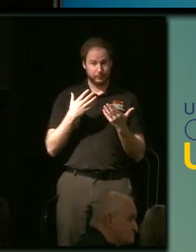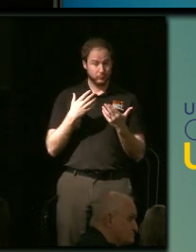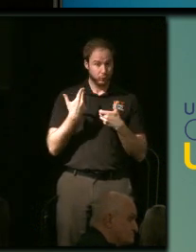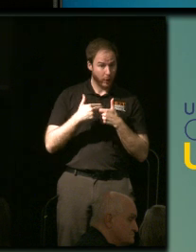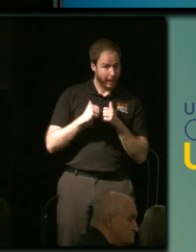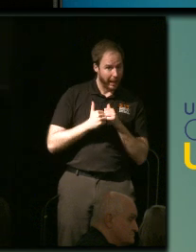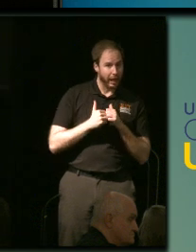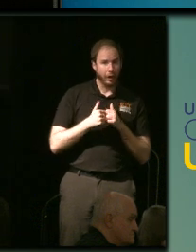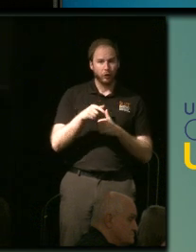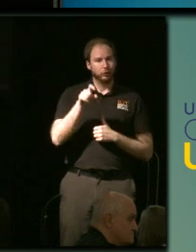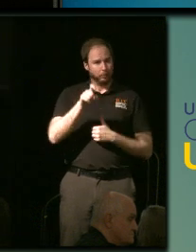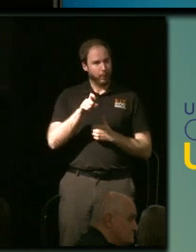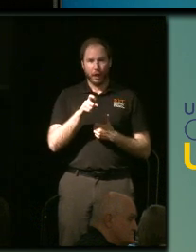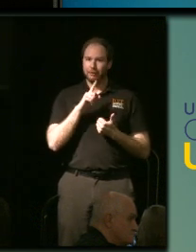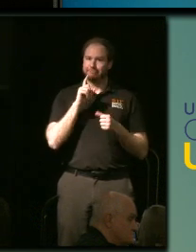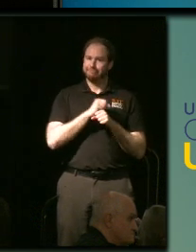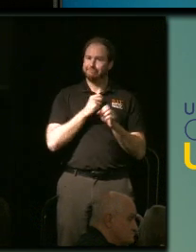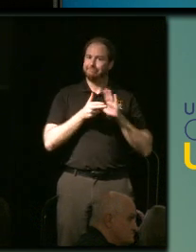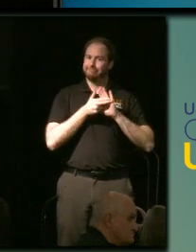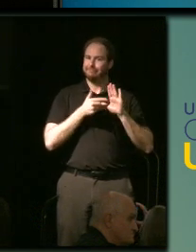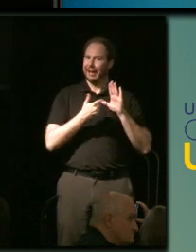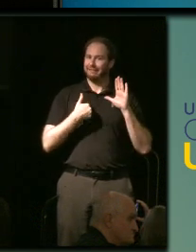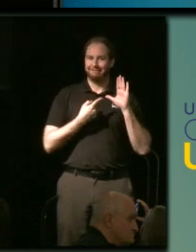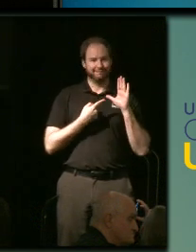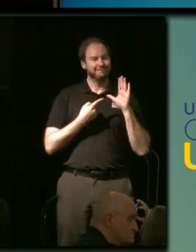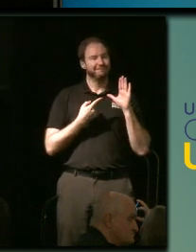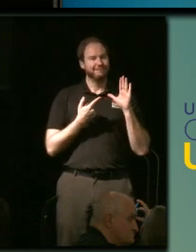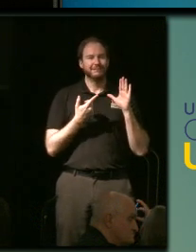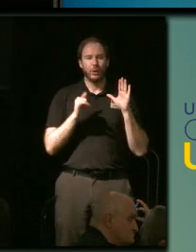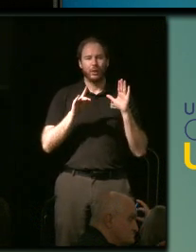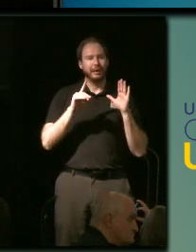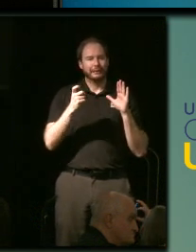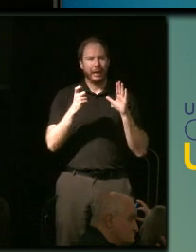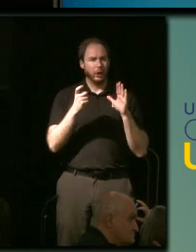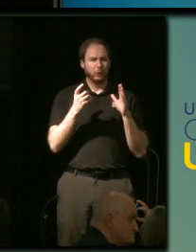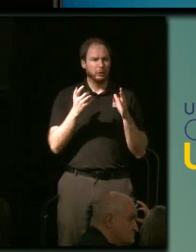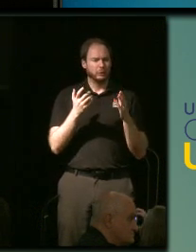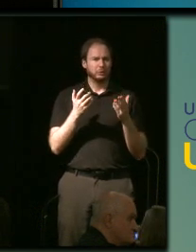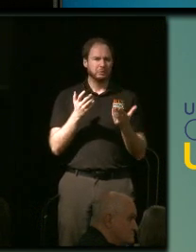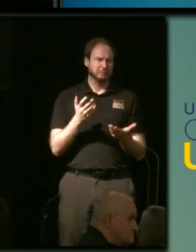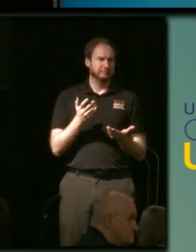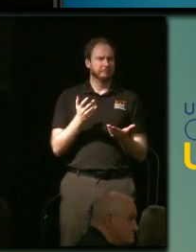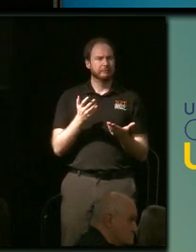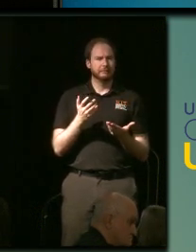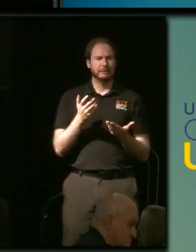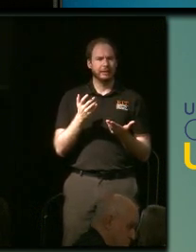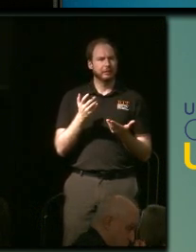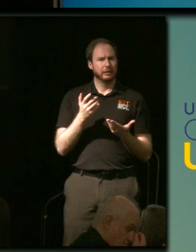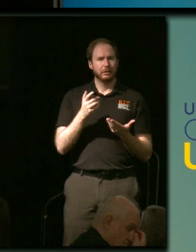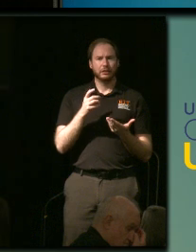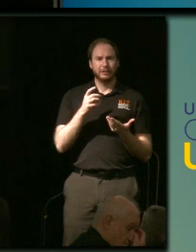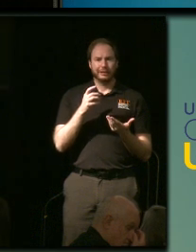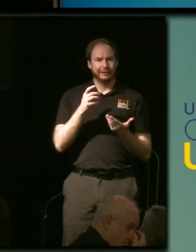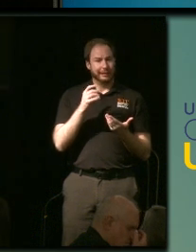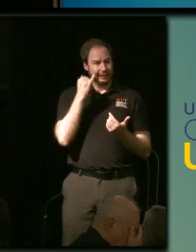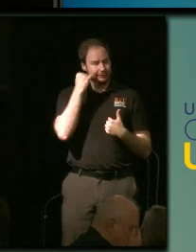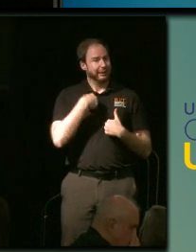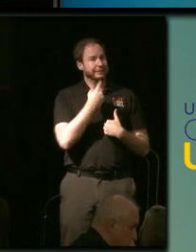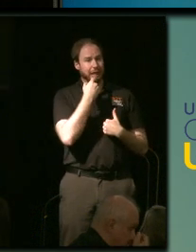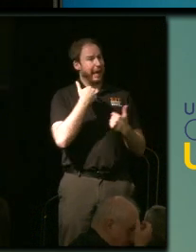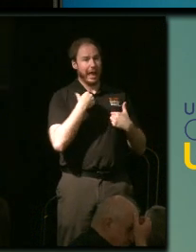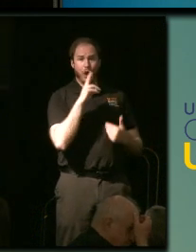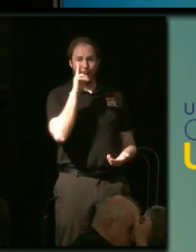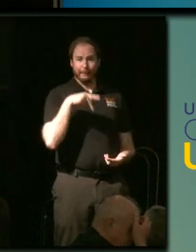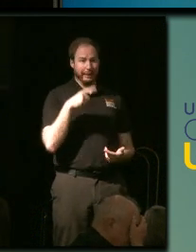is you need a diagnosis, right? And getting a diagnosis isn't so easy. Just saying you have RP sounds